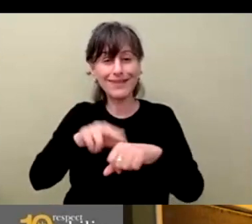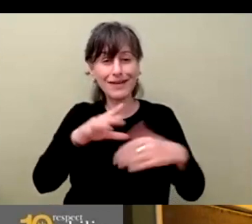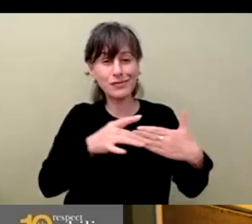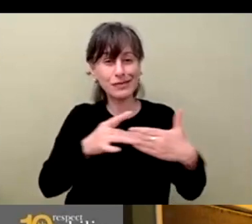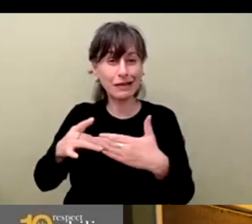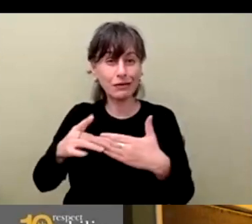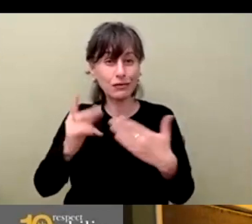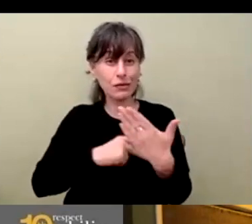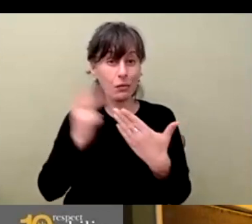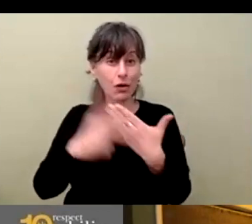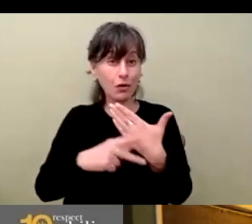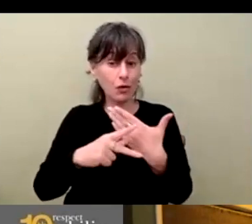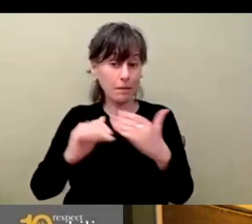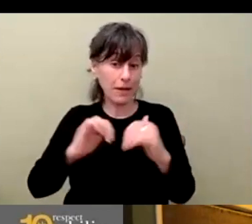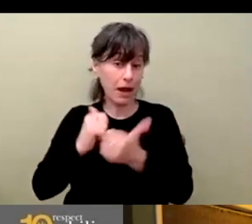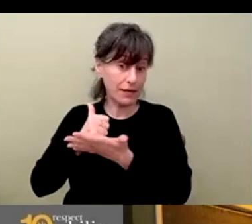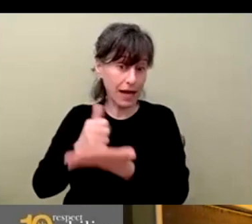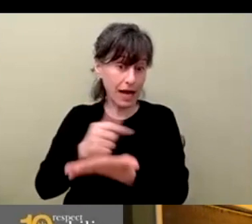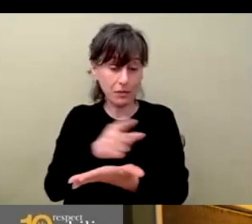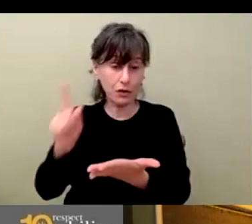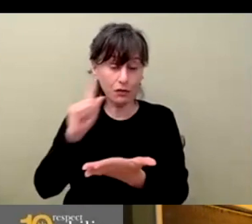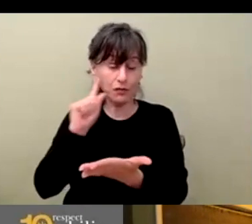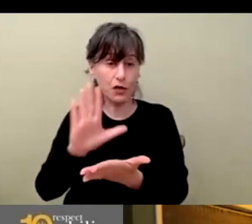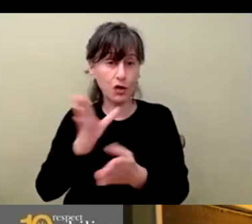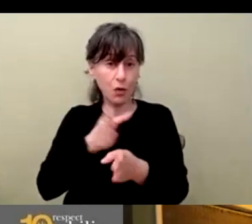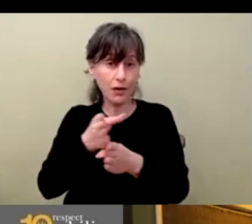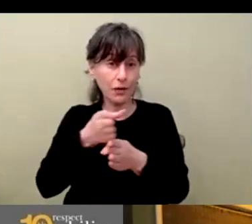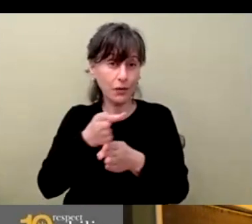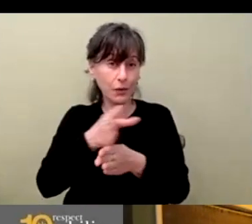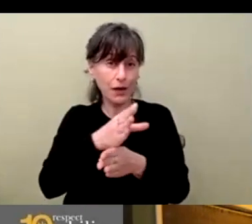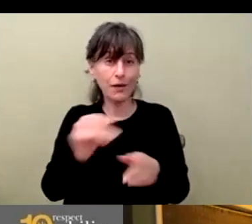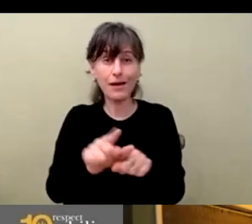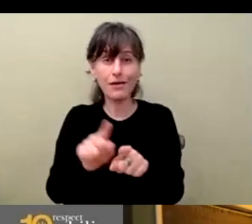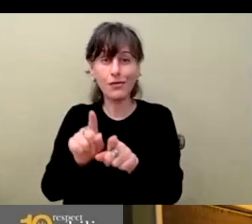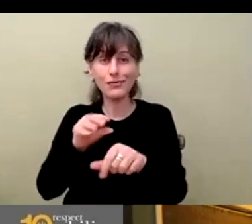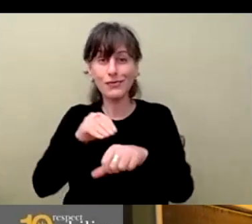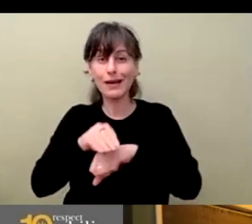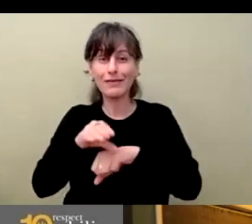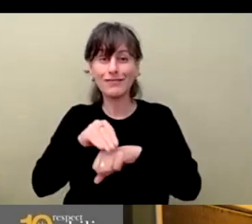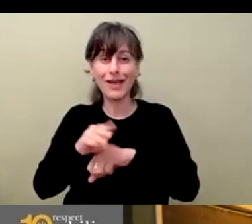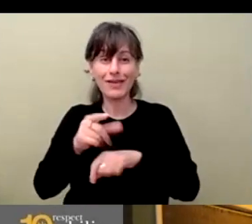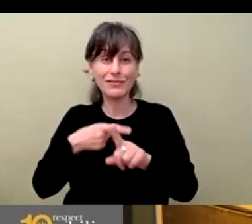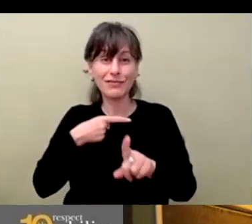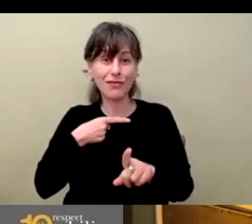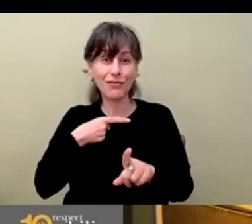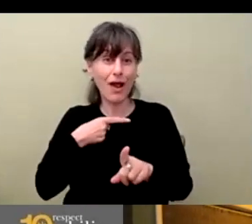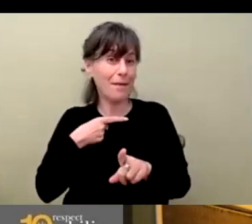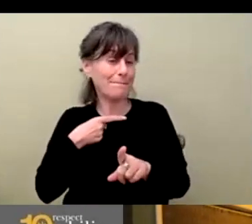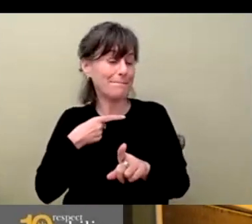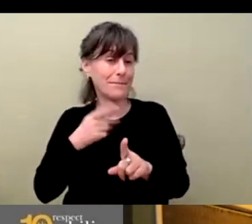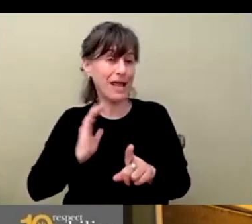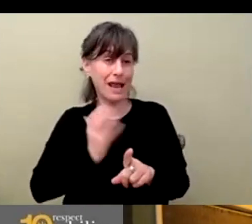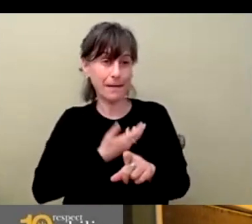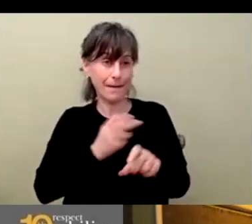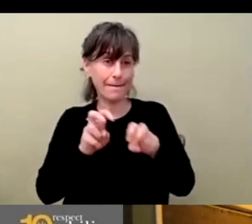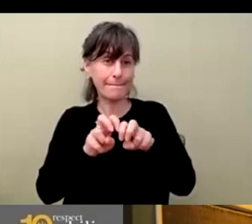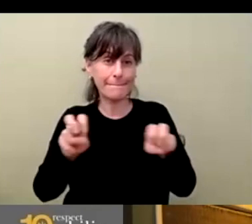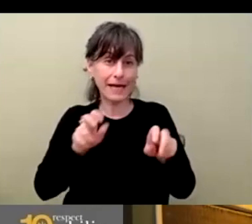it could help you in your career, as well as advice from our